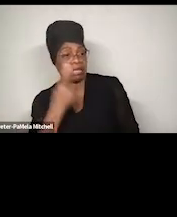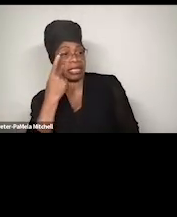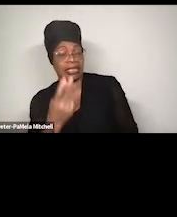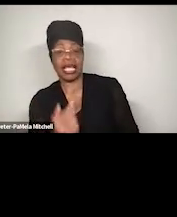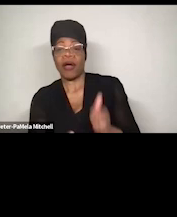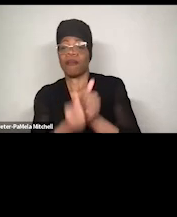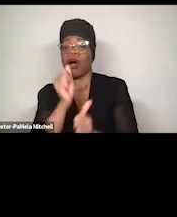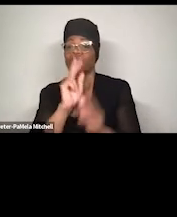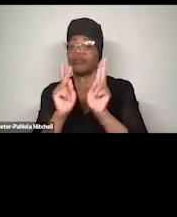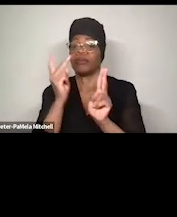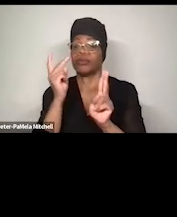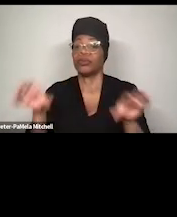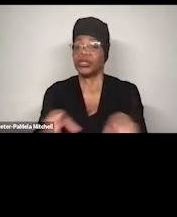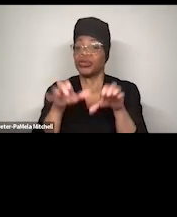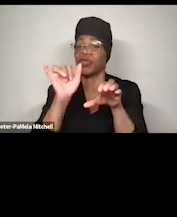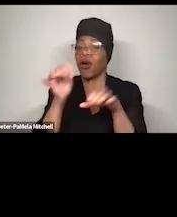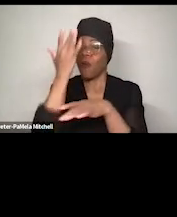avoid having to sleep out on the street.